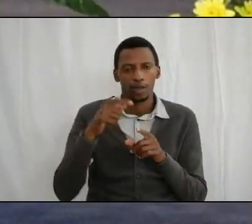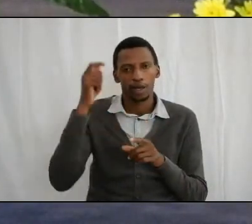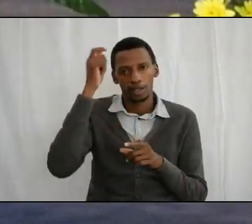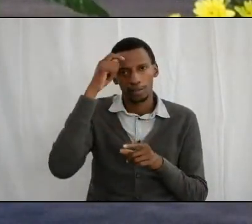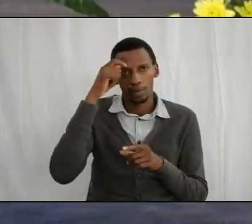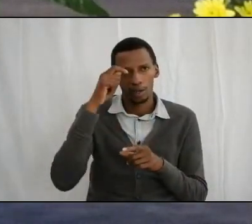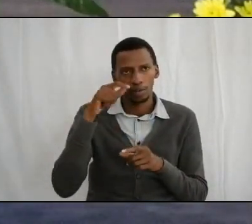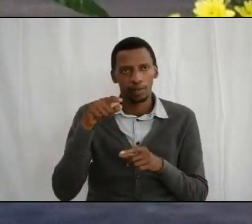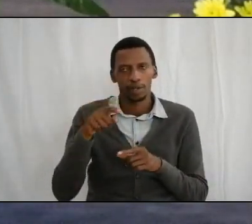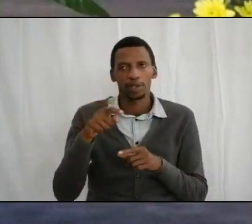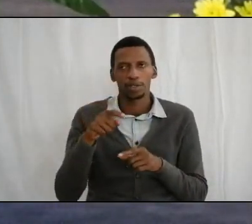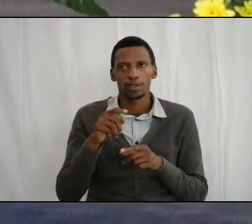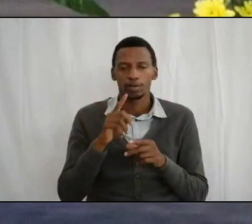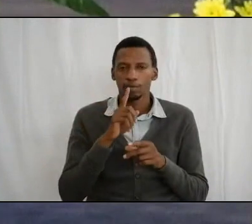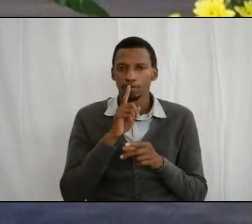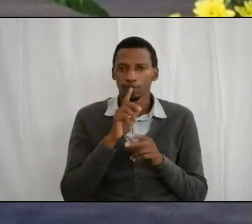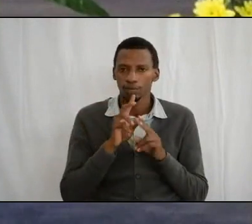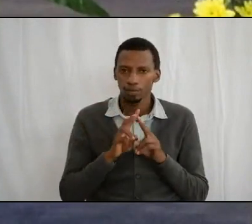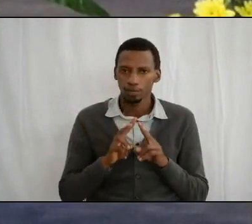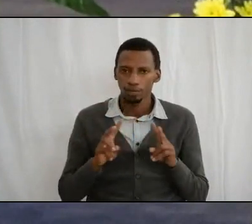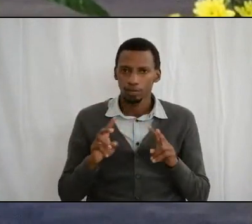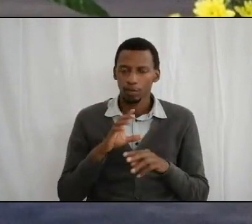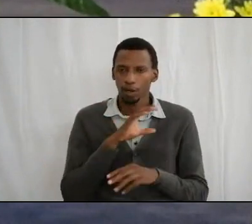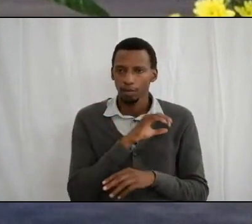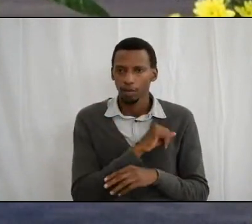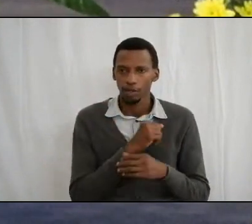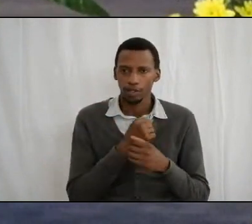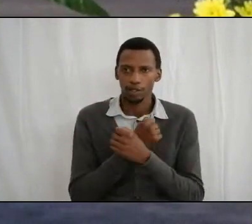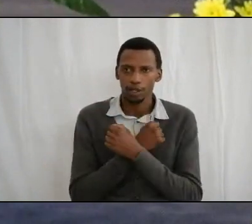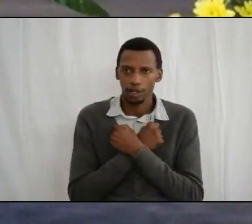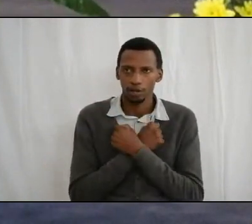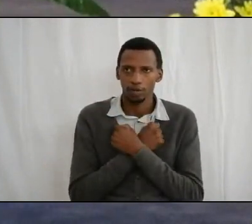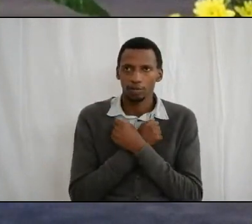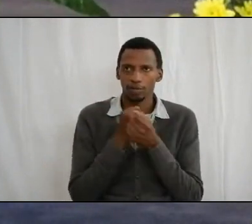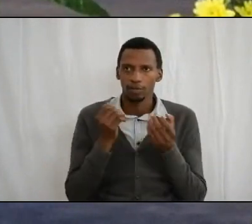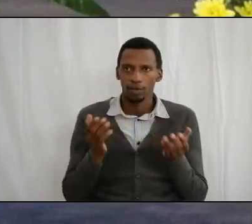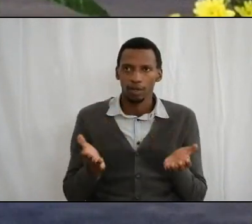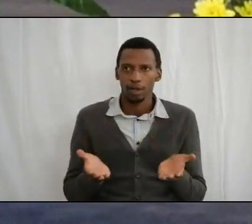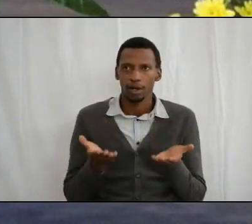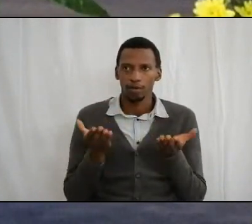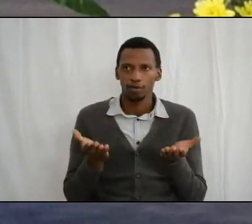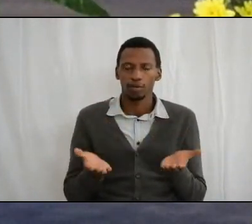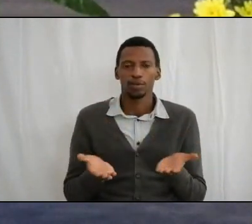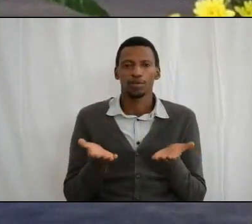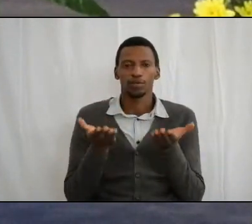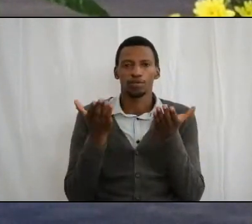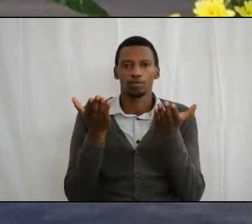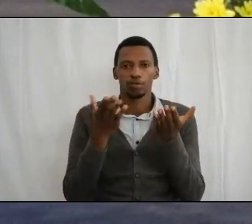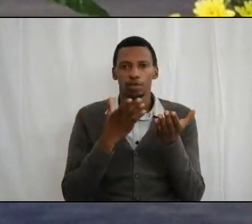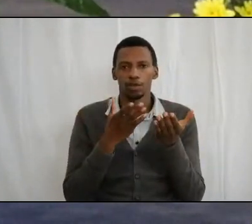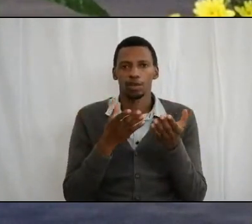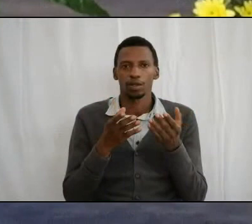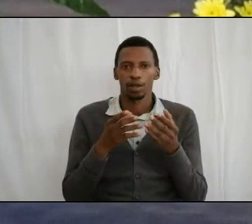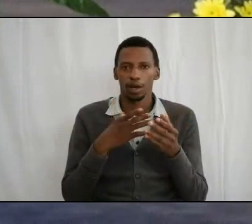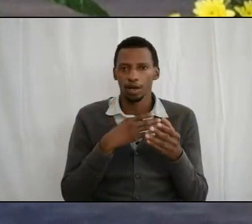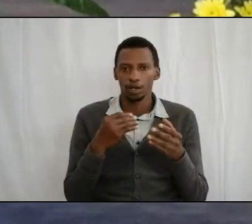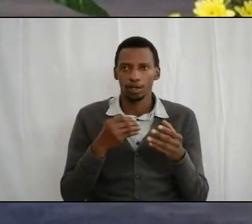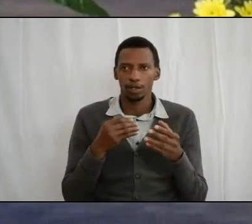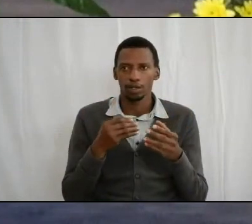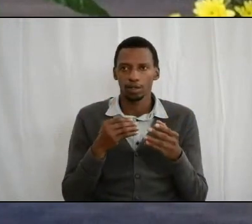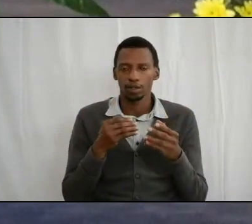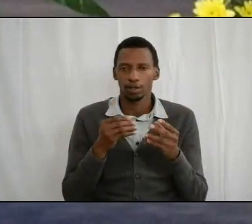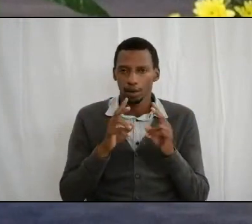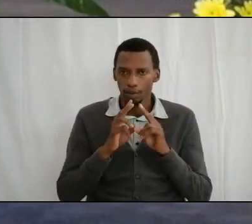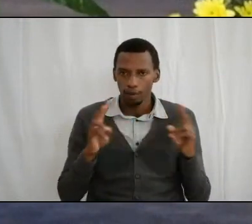inspired. His calm and patient love uplifted, calmed, and gave us confidence for